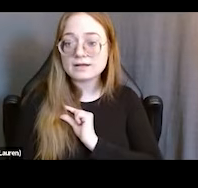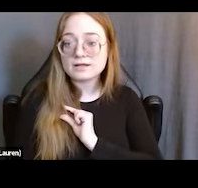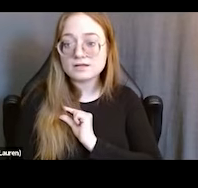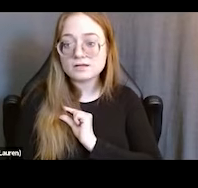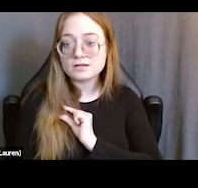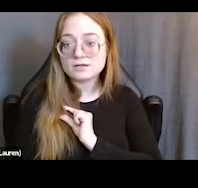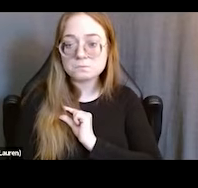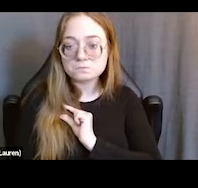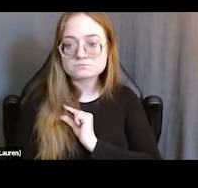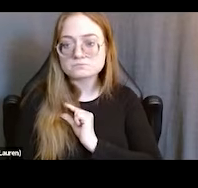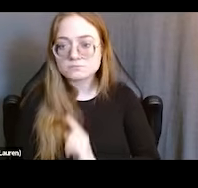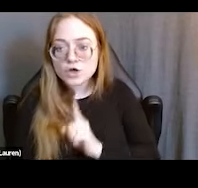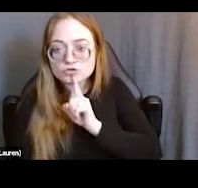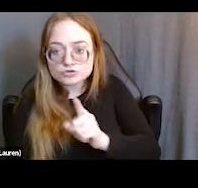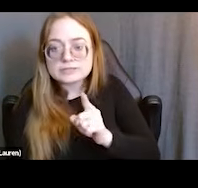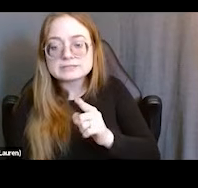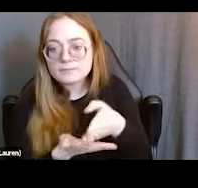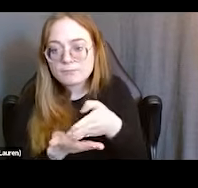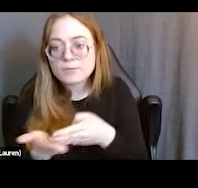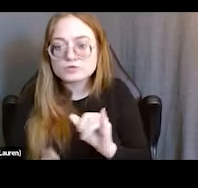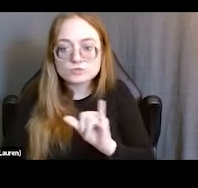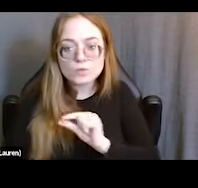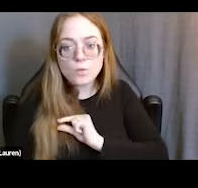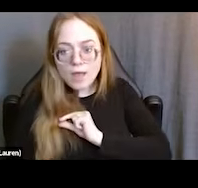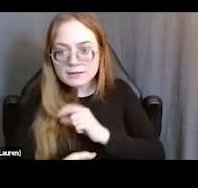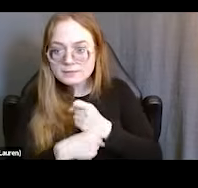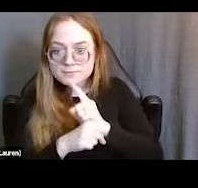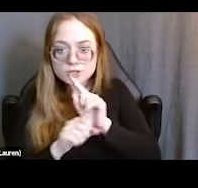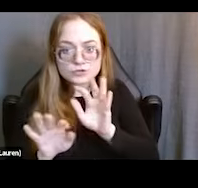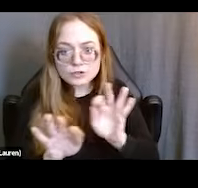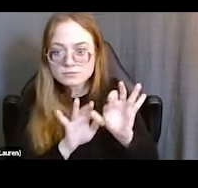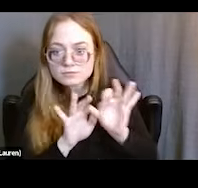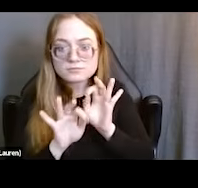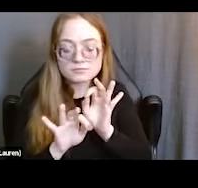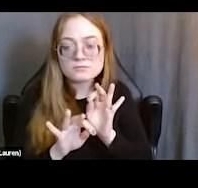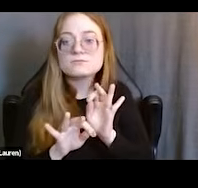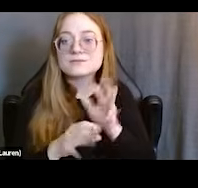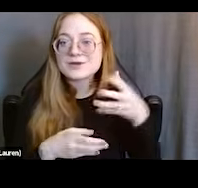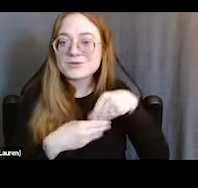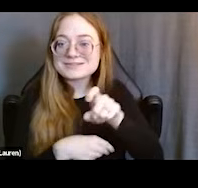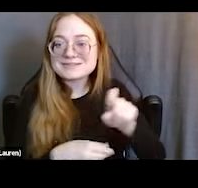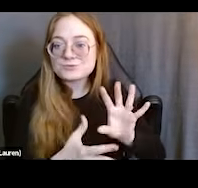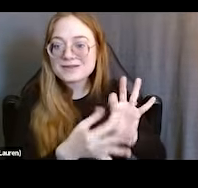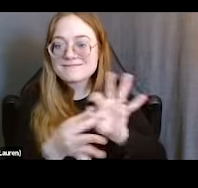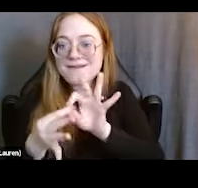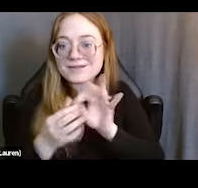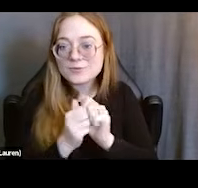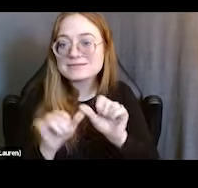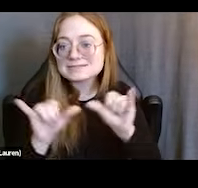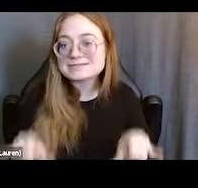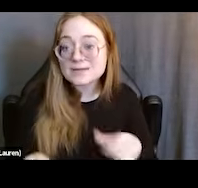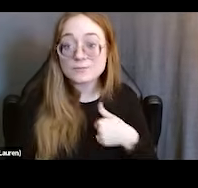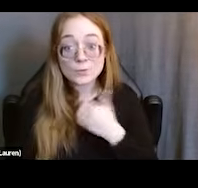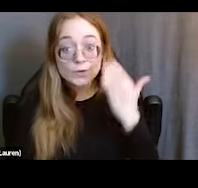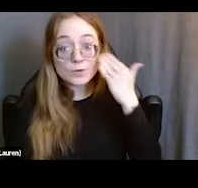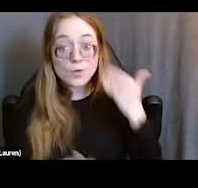quality assurance components to this work that are important. That includes the need to be able to connect with systems so that we know whether young